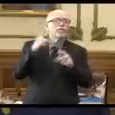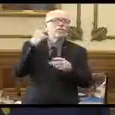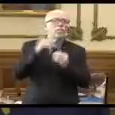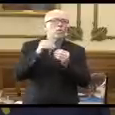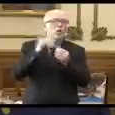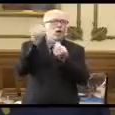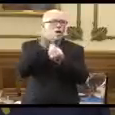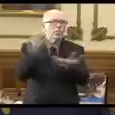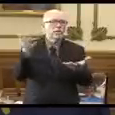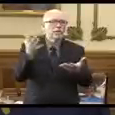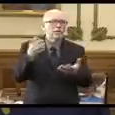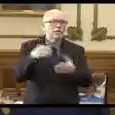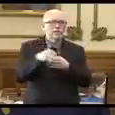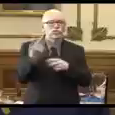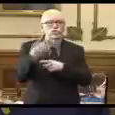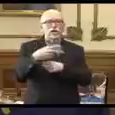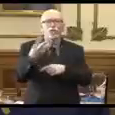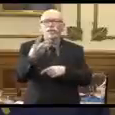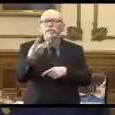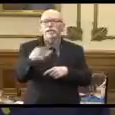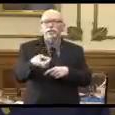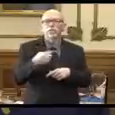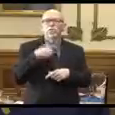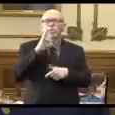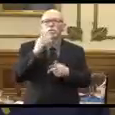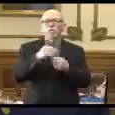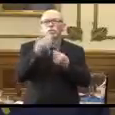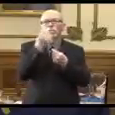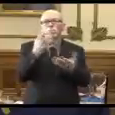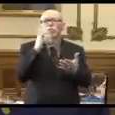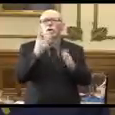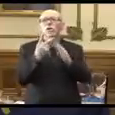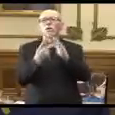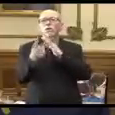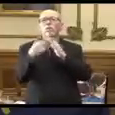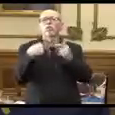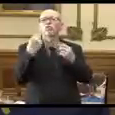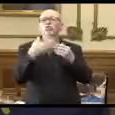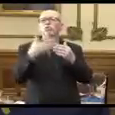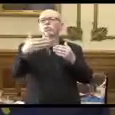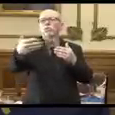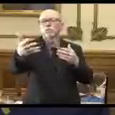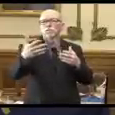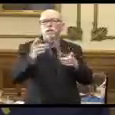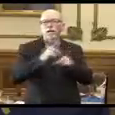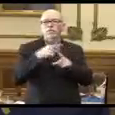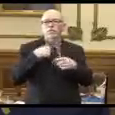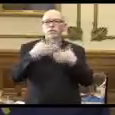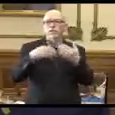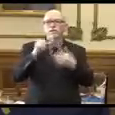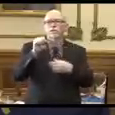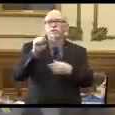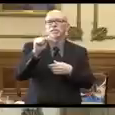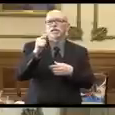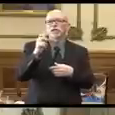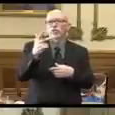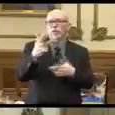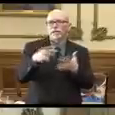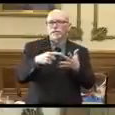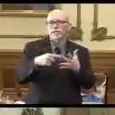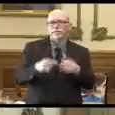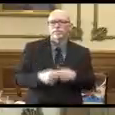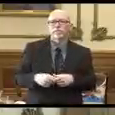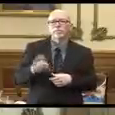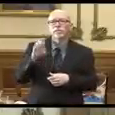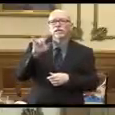updates in 2 days on Wednesday that will kind of forecast where we're going as we enter stage 3.